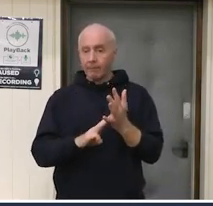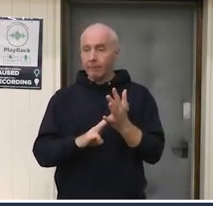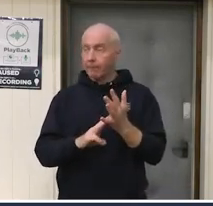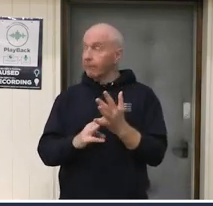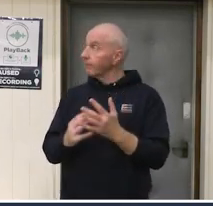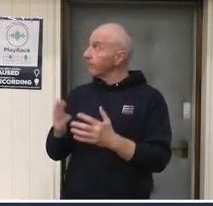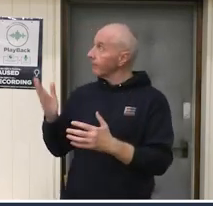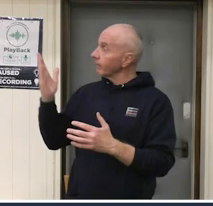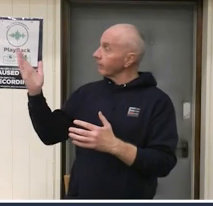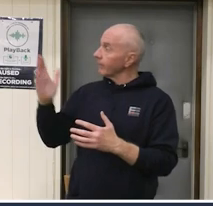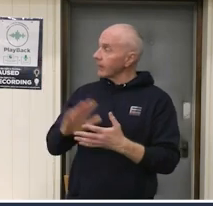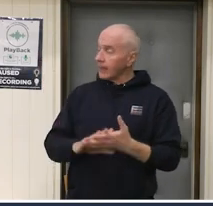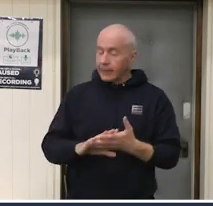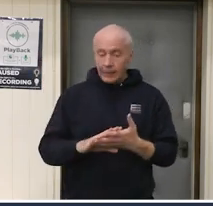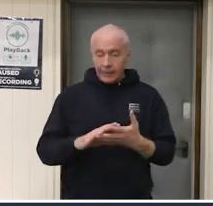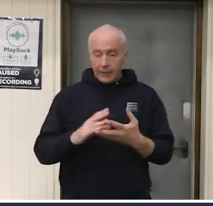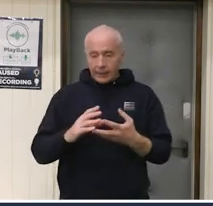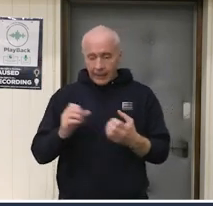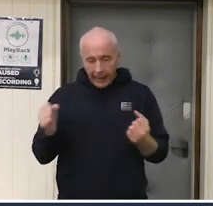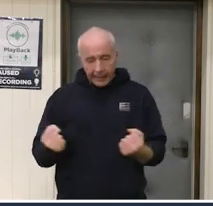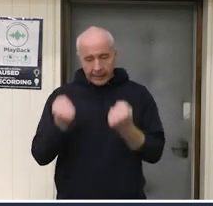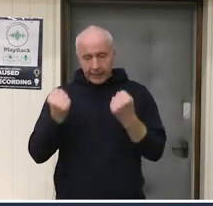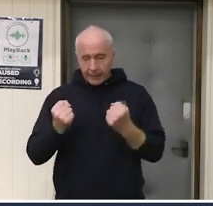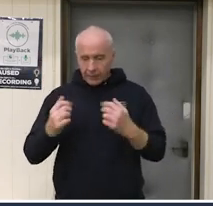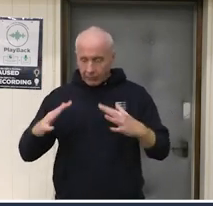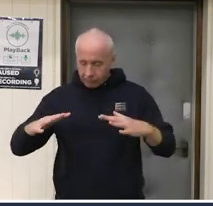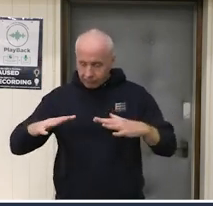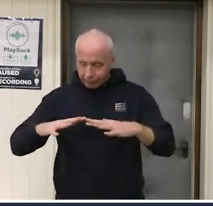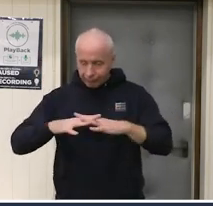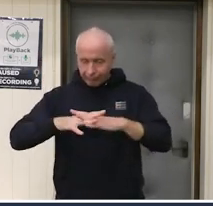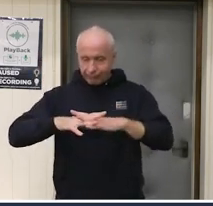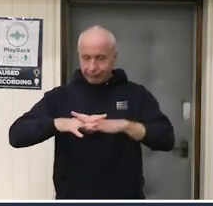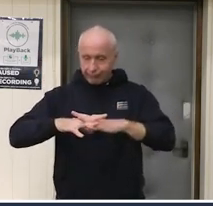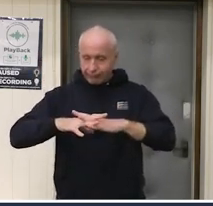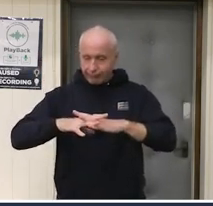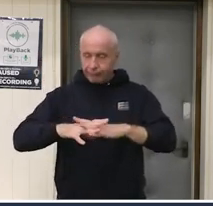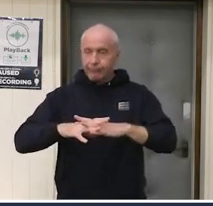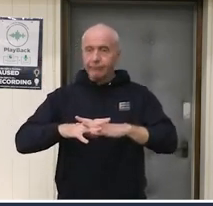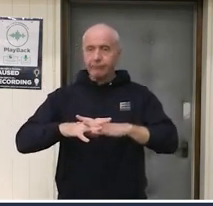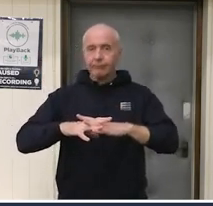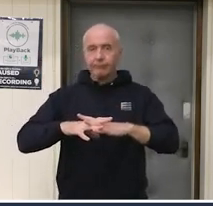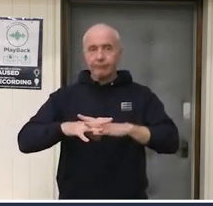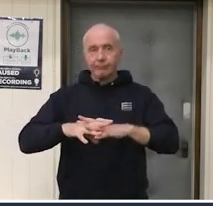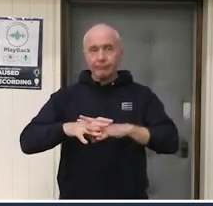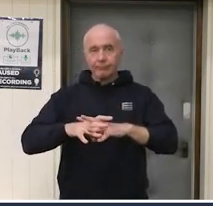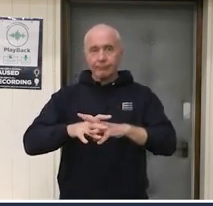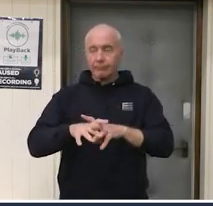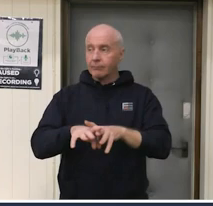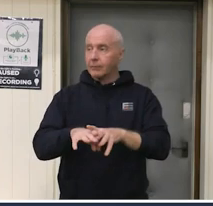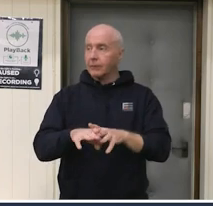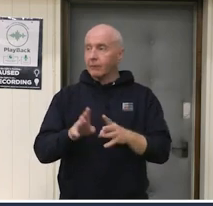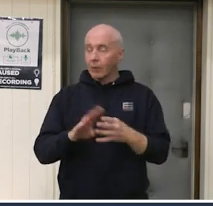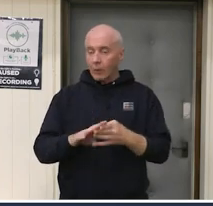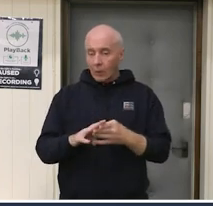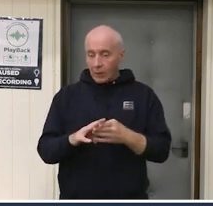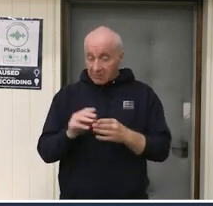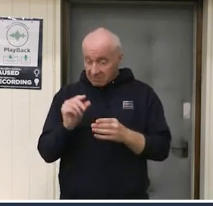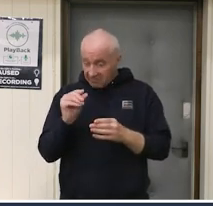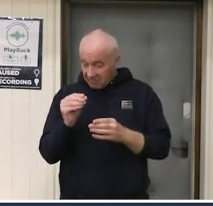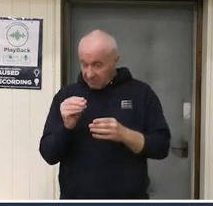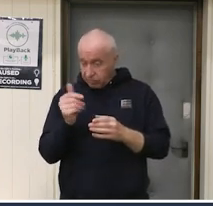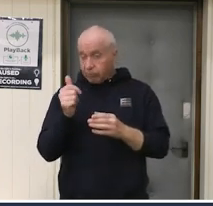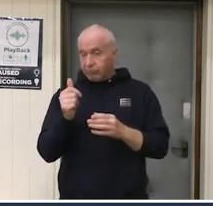give them lots of energy to fuse together, right? And when they do, briefly, for a fraction of a second, and then they